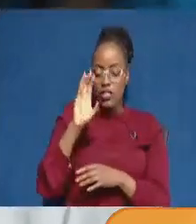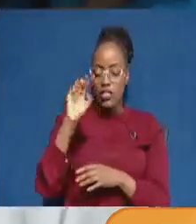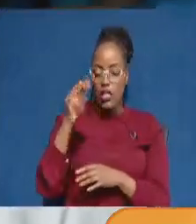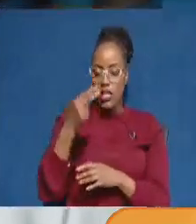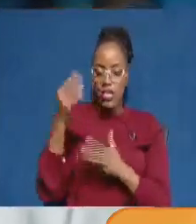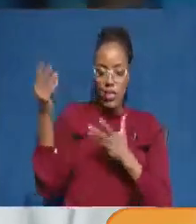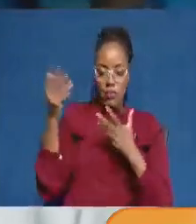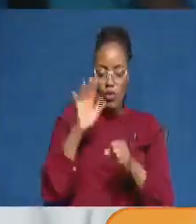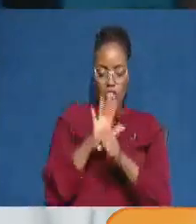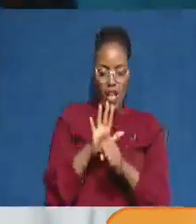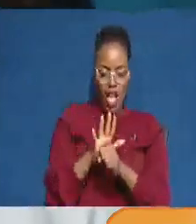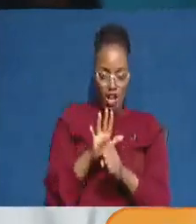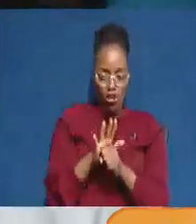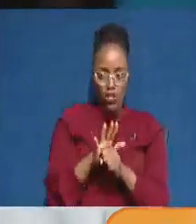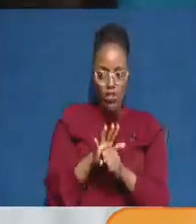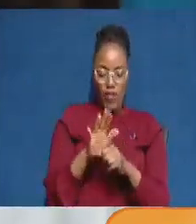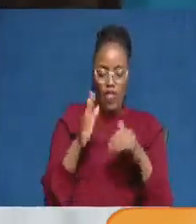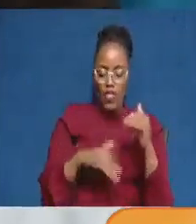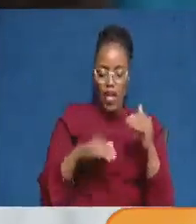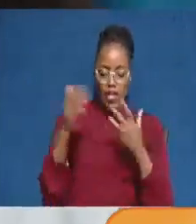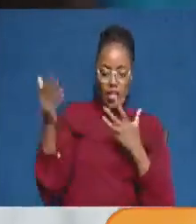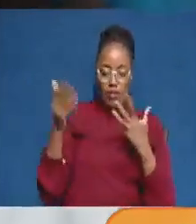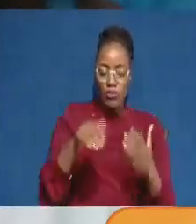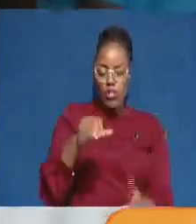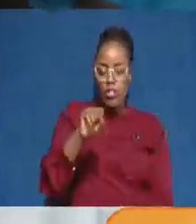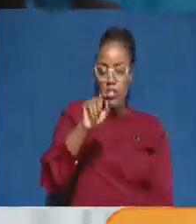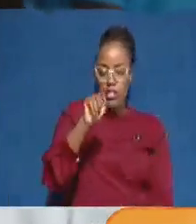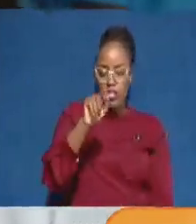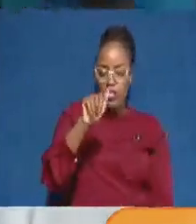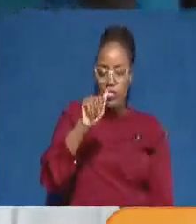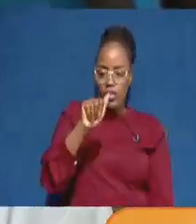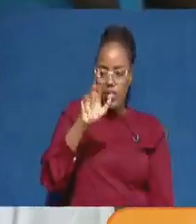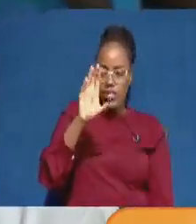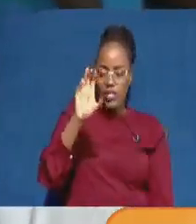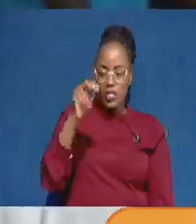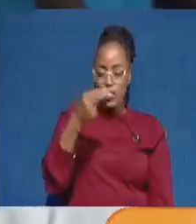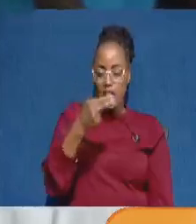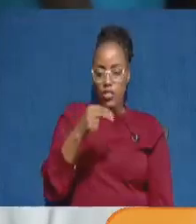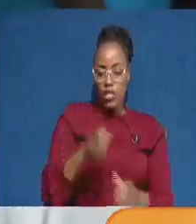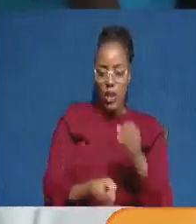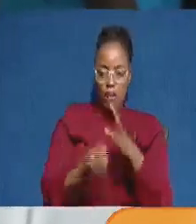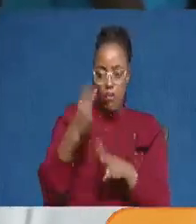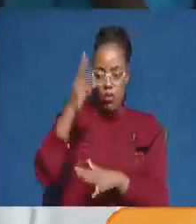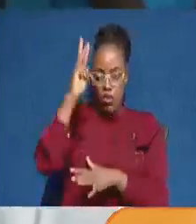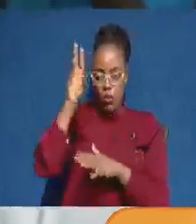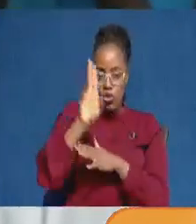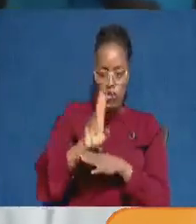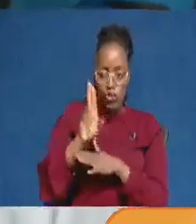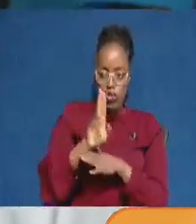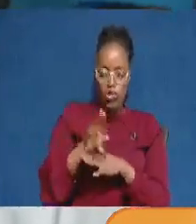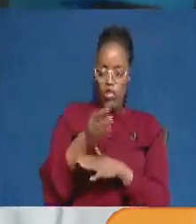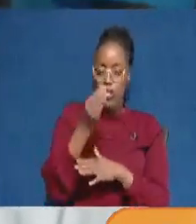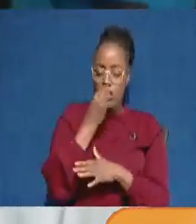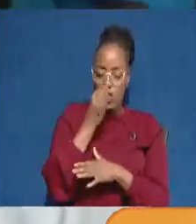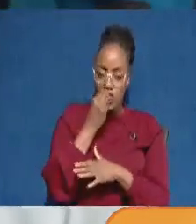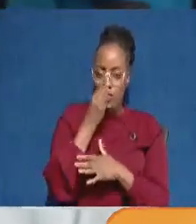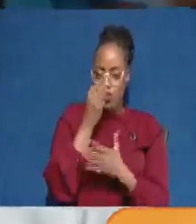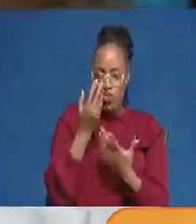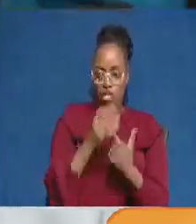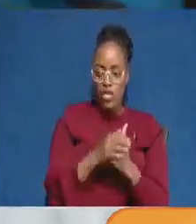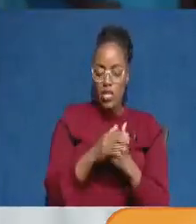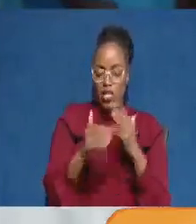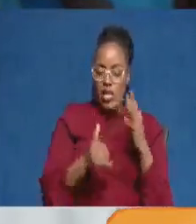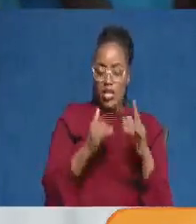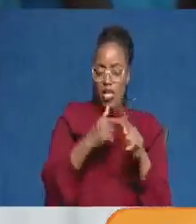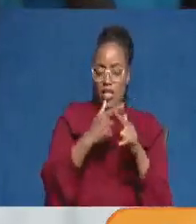lot of starch. So instead of importing starch, we will be producing starch, which is used in the food industry.